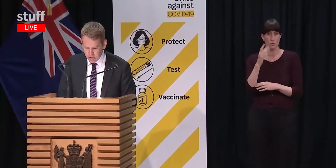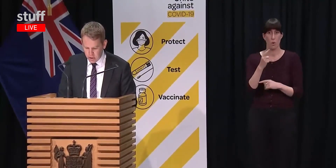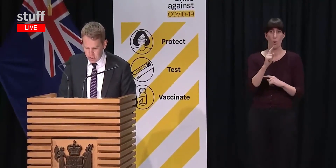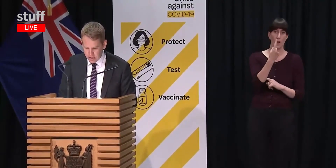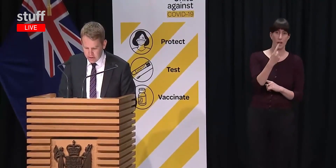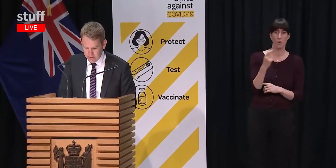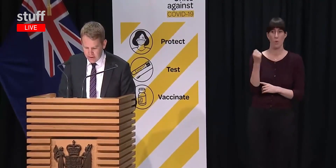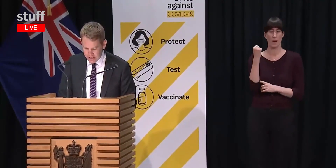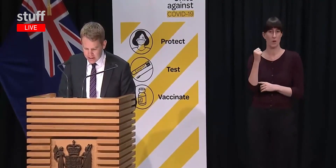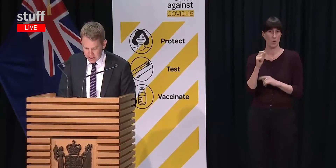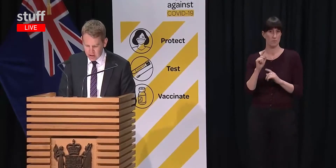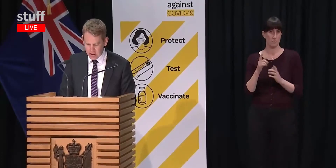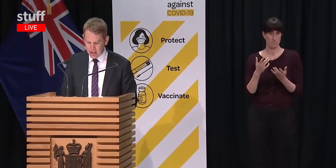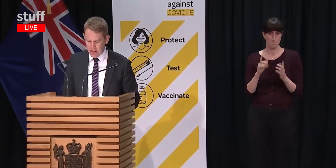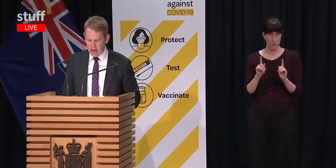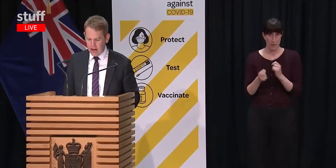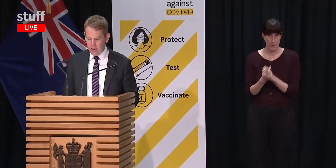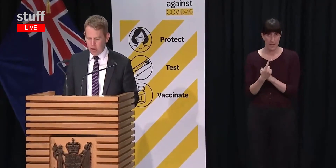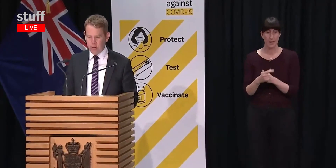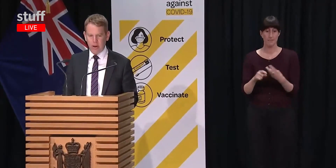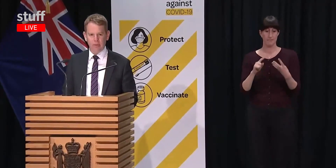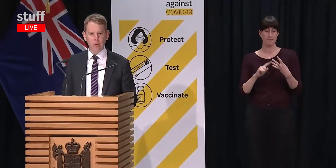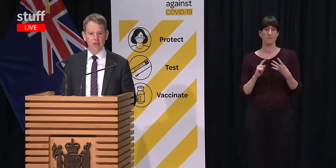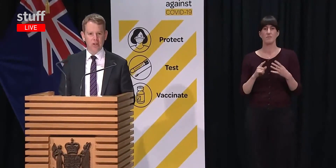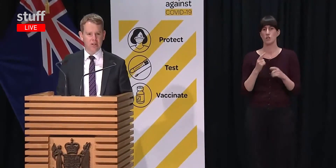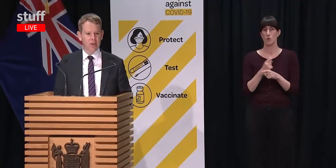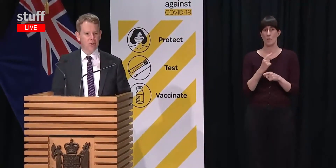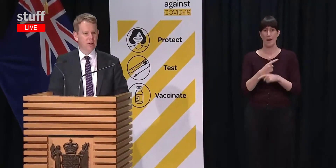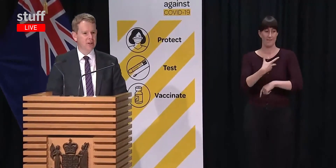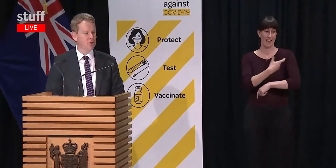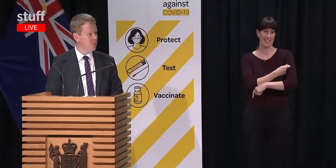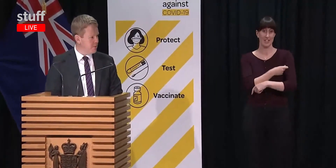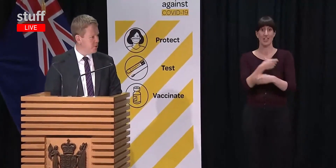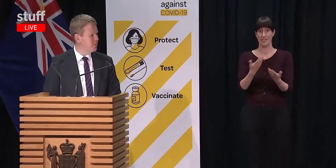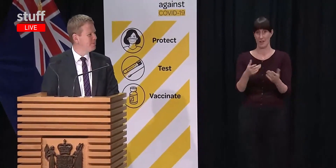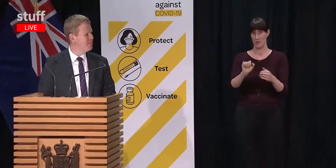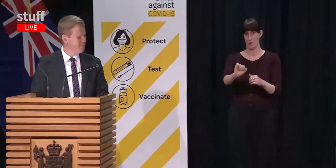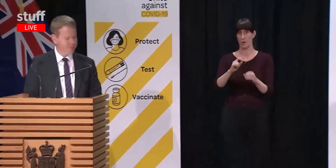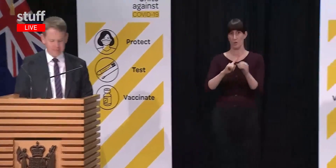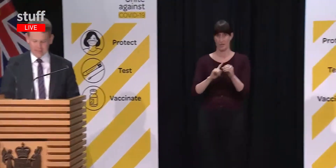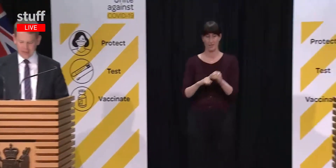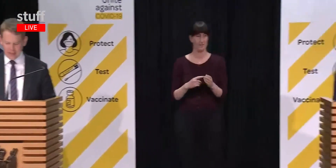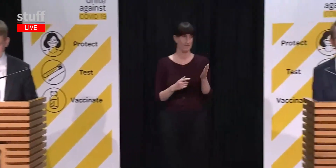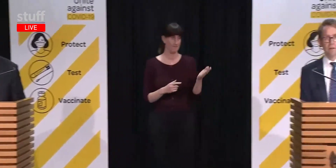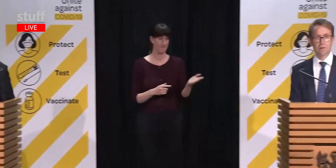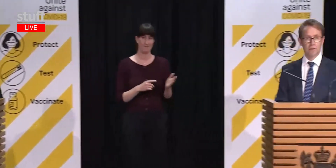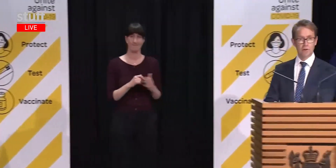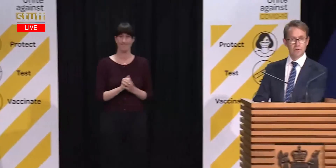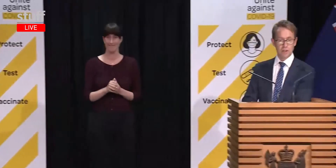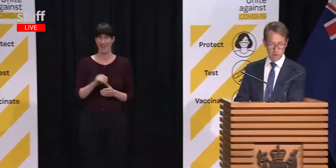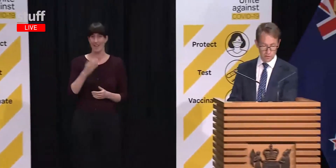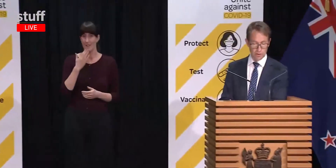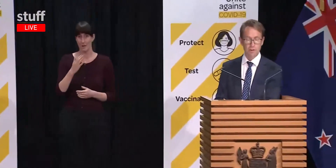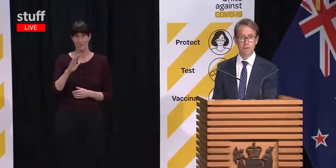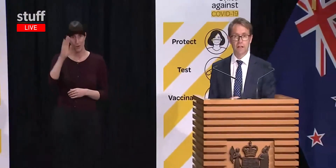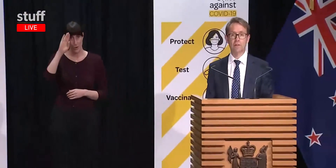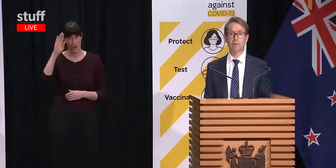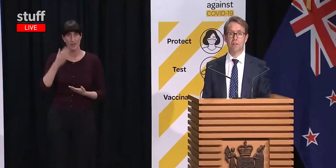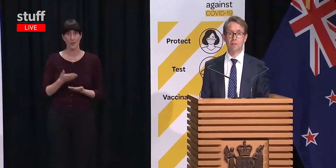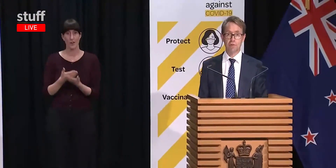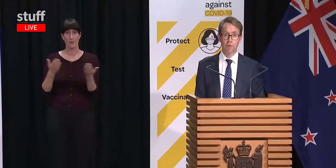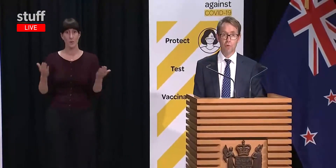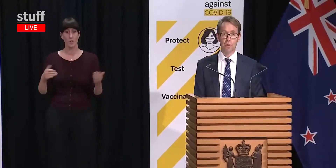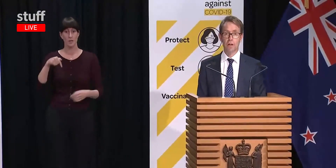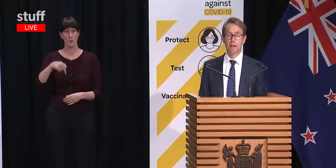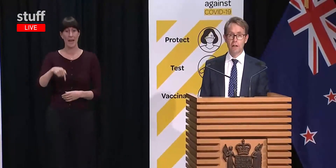few words on vaccination, and then we'll open up for questions. So, Dr. Bloomfield. Thank you, Minister. Kia ora koutou katoa. So today